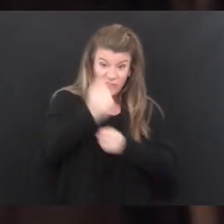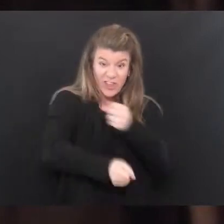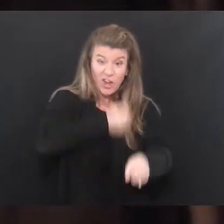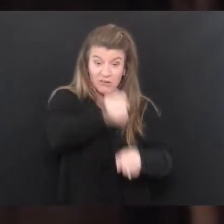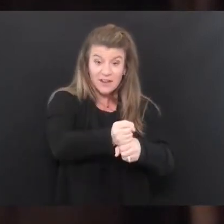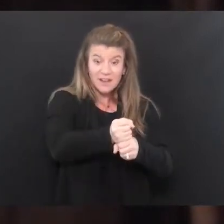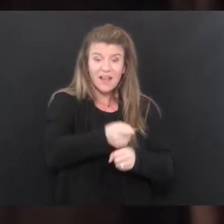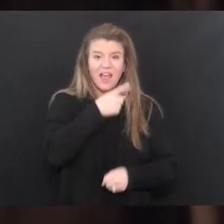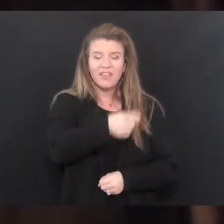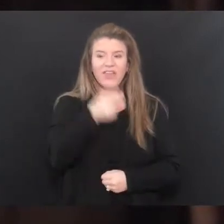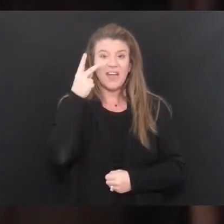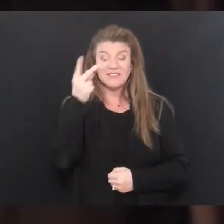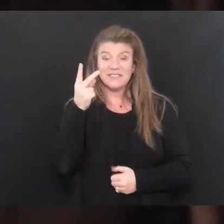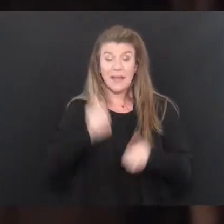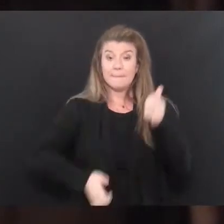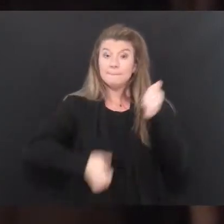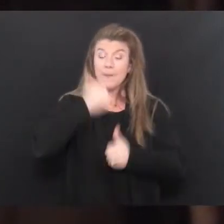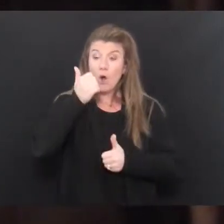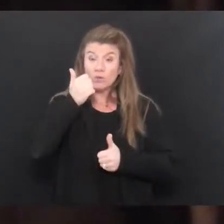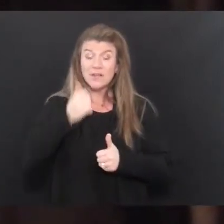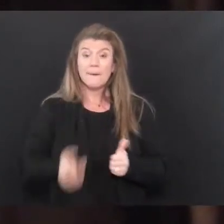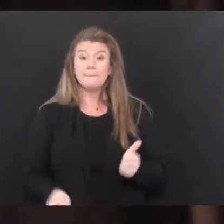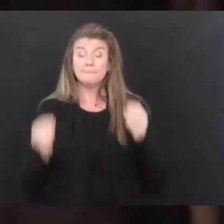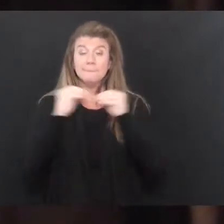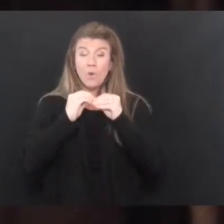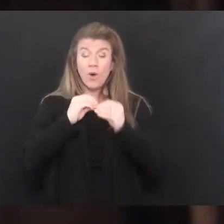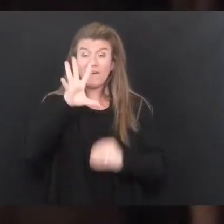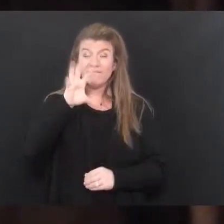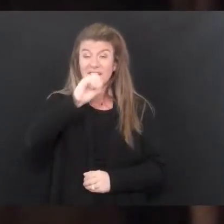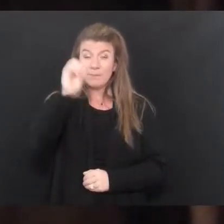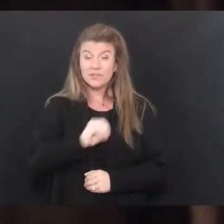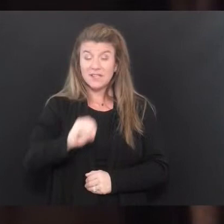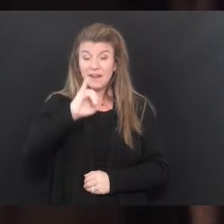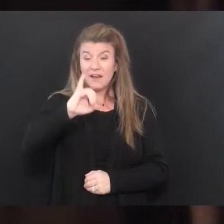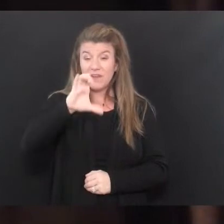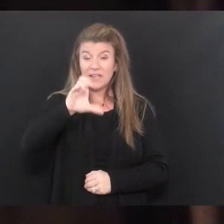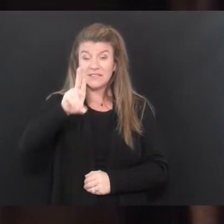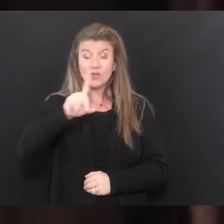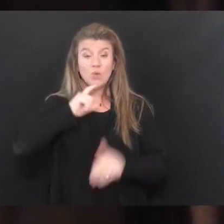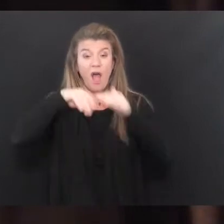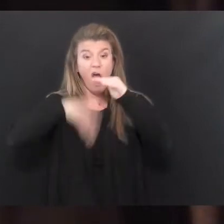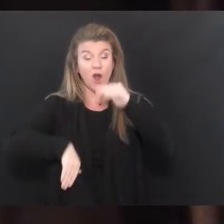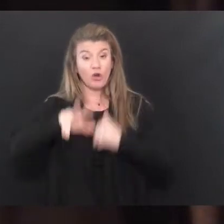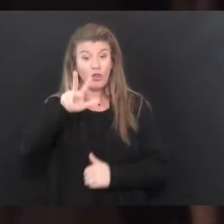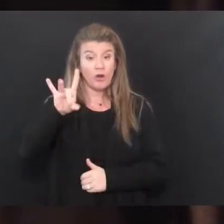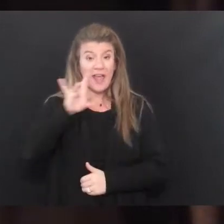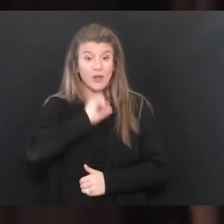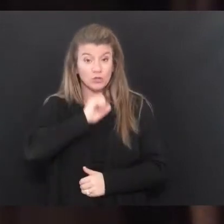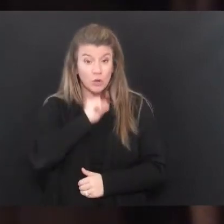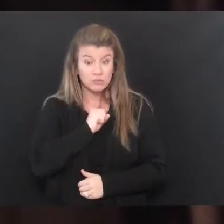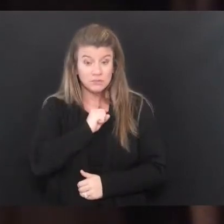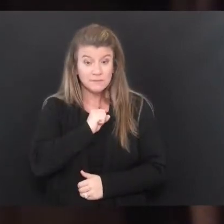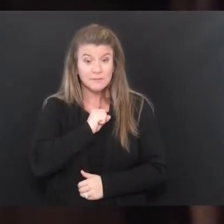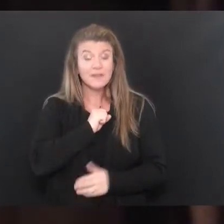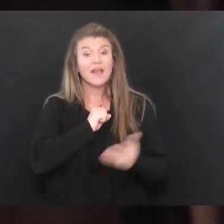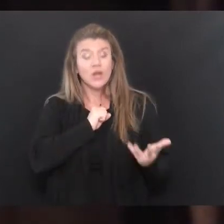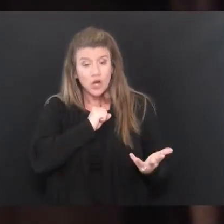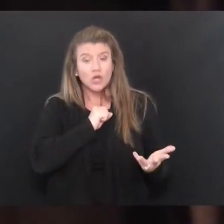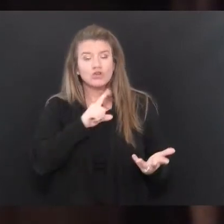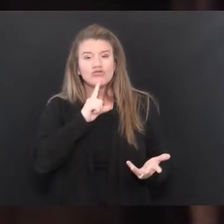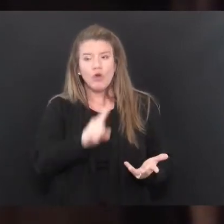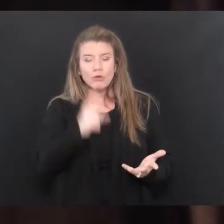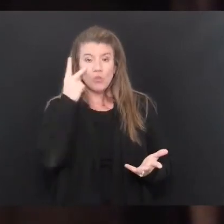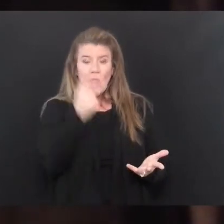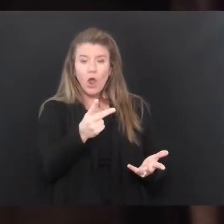the predominant more than 50% of ICU patients being under 30 years old. And so as we look